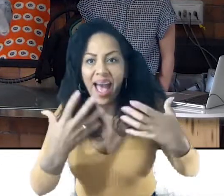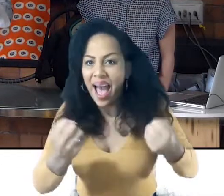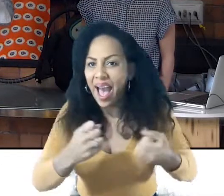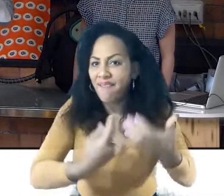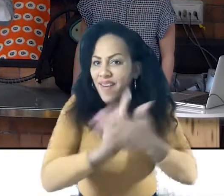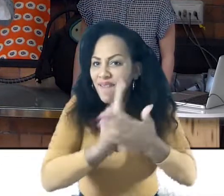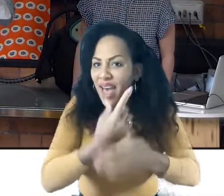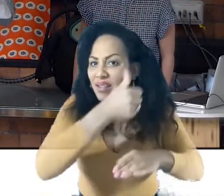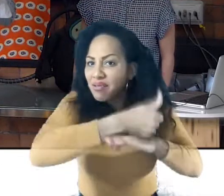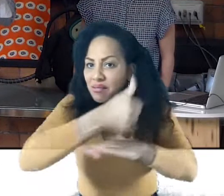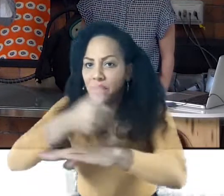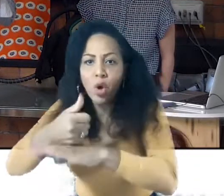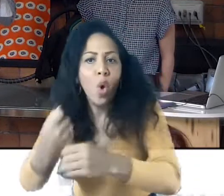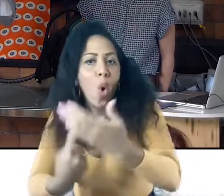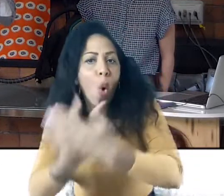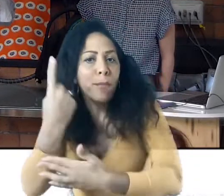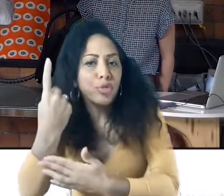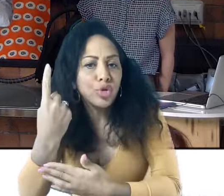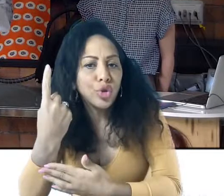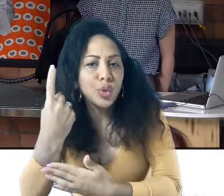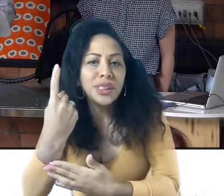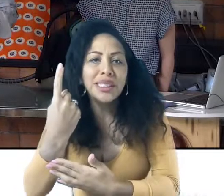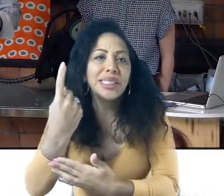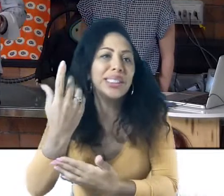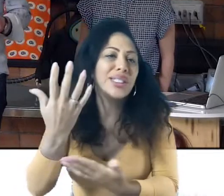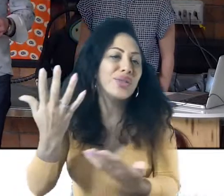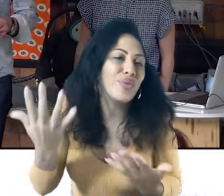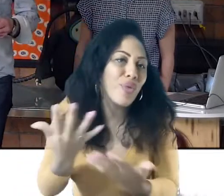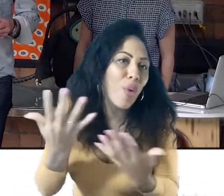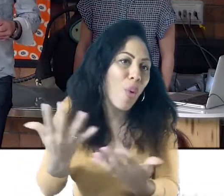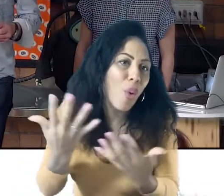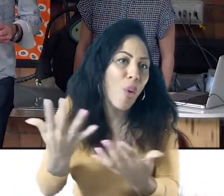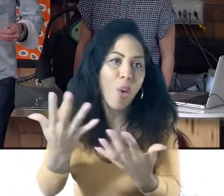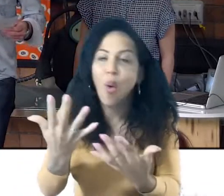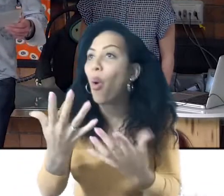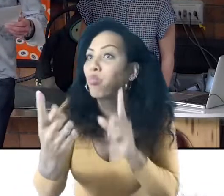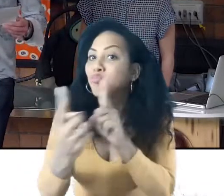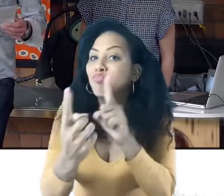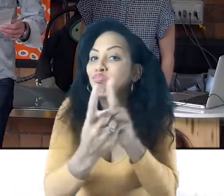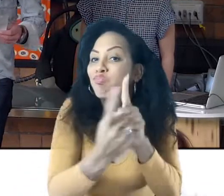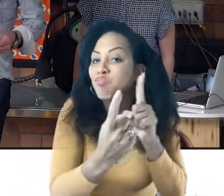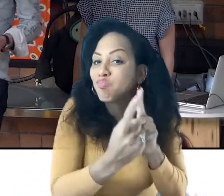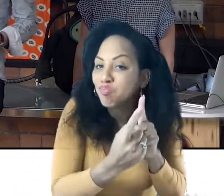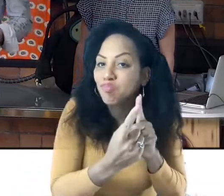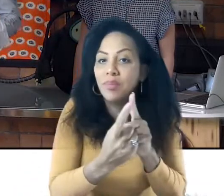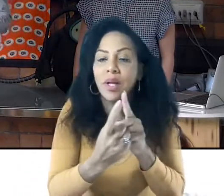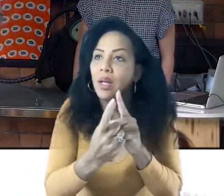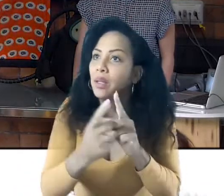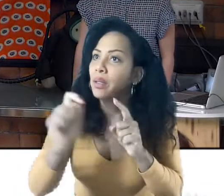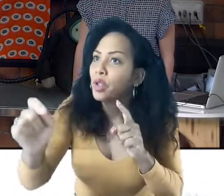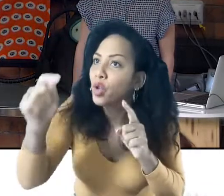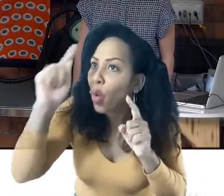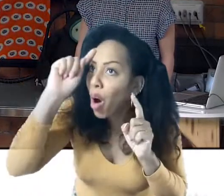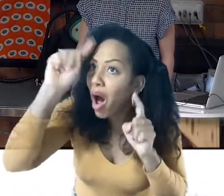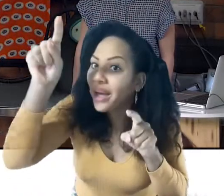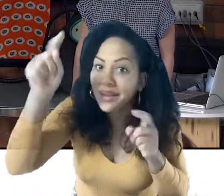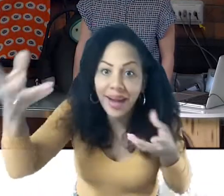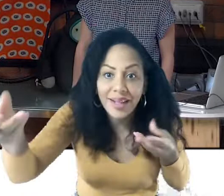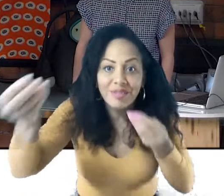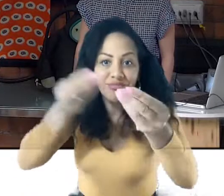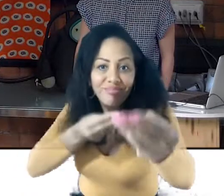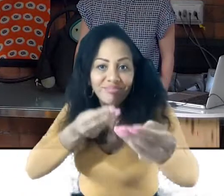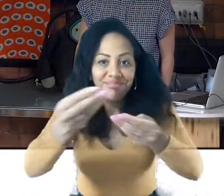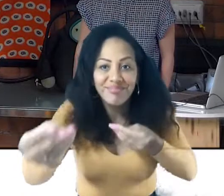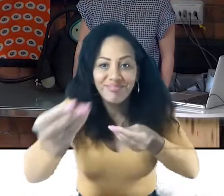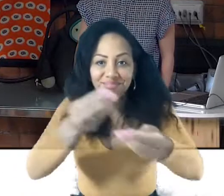residents as part of our spirit of generosity and mutual exchange. We are, importantly, a